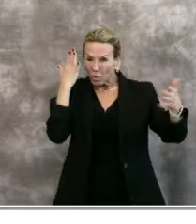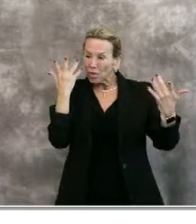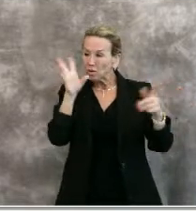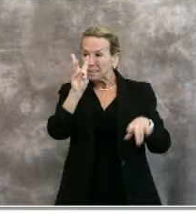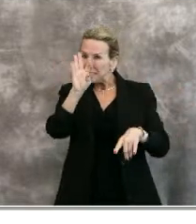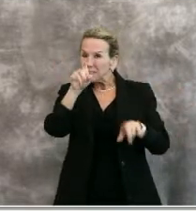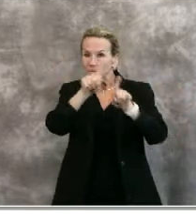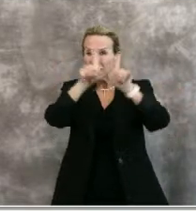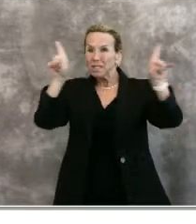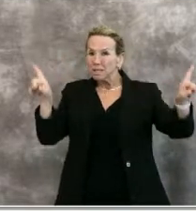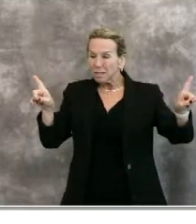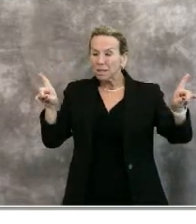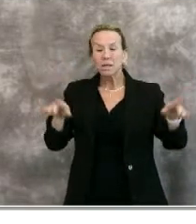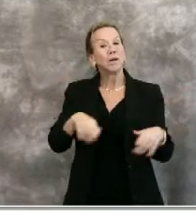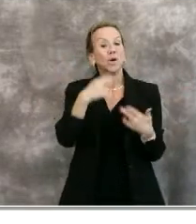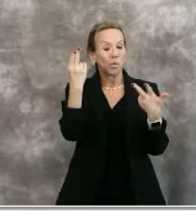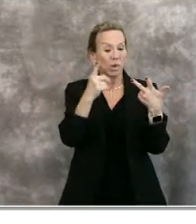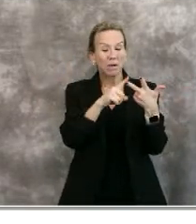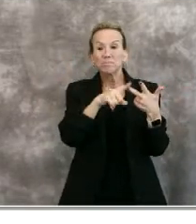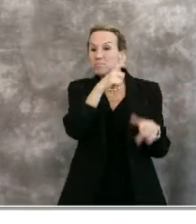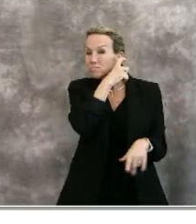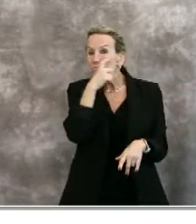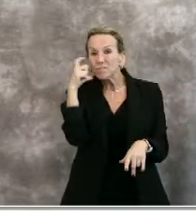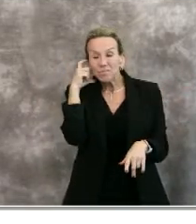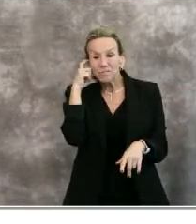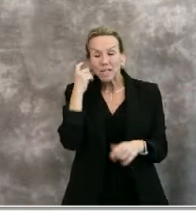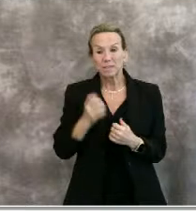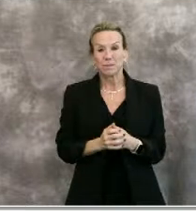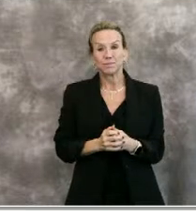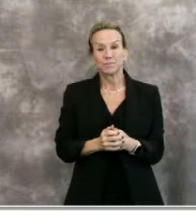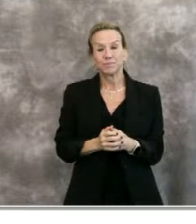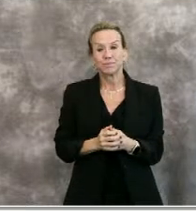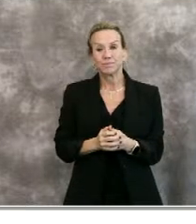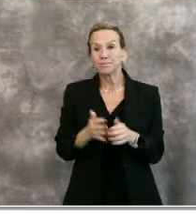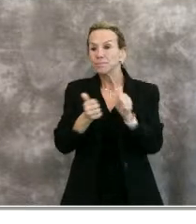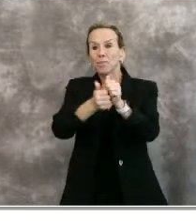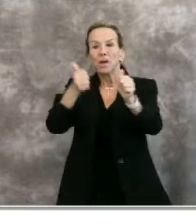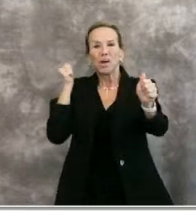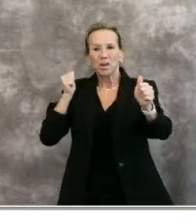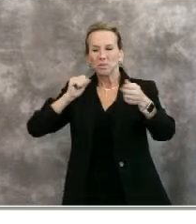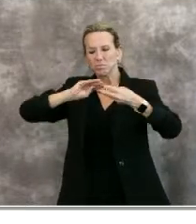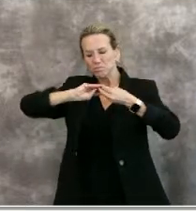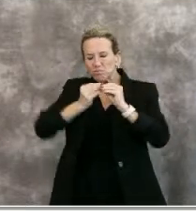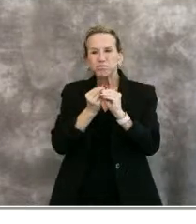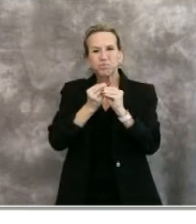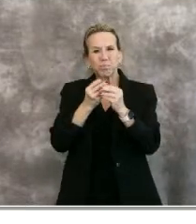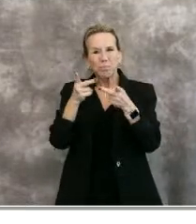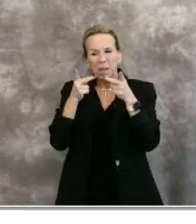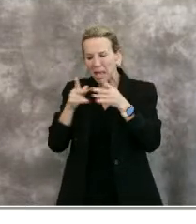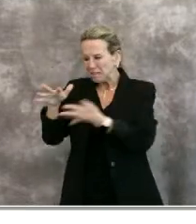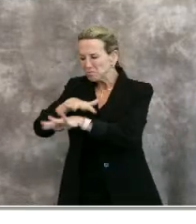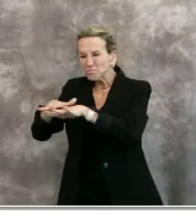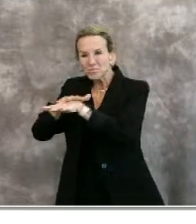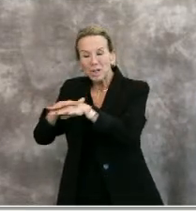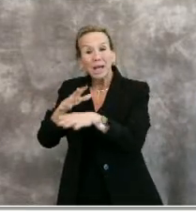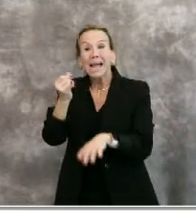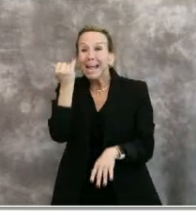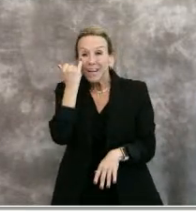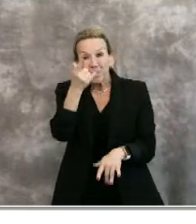of 6 feet apart, wearing facial coverings, avoiding crowded places, and staying at home if you are